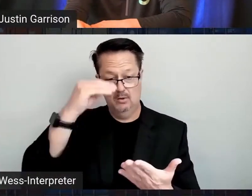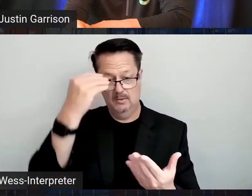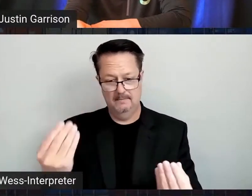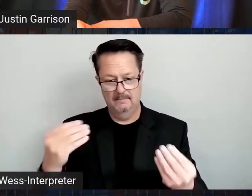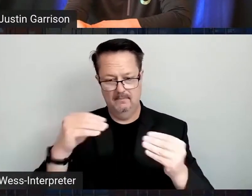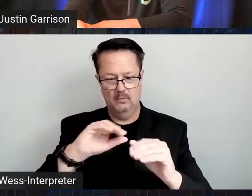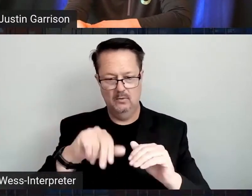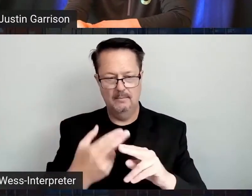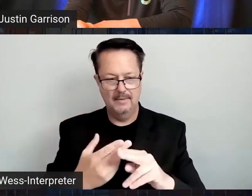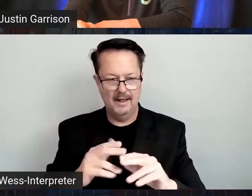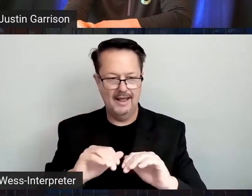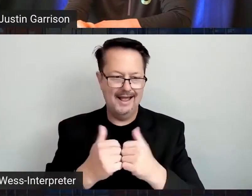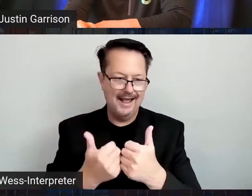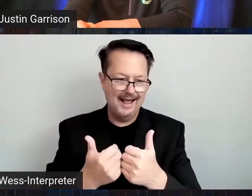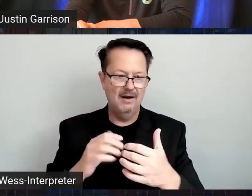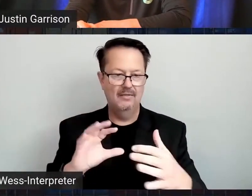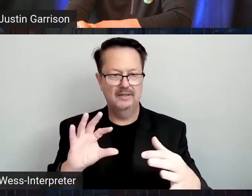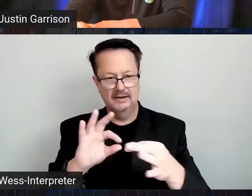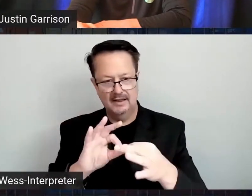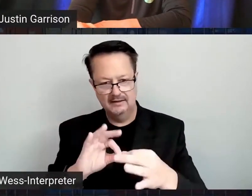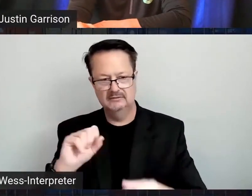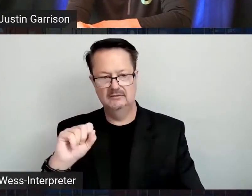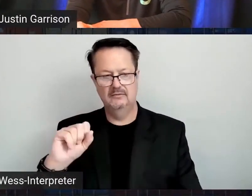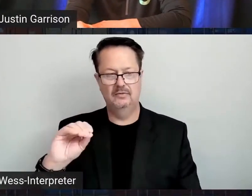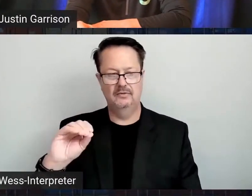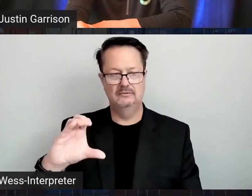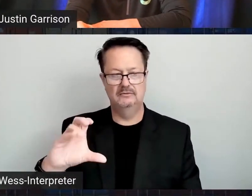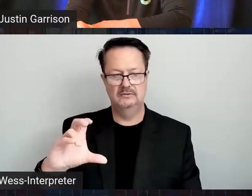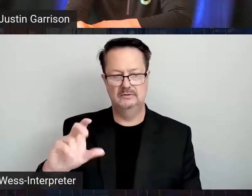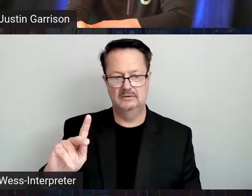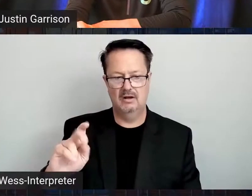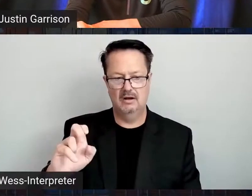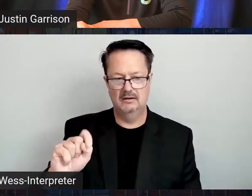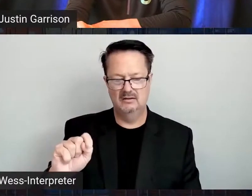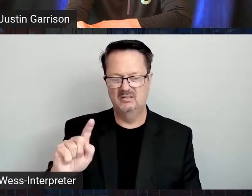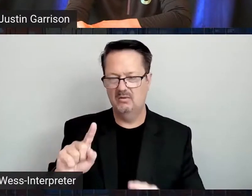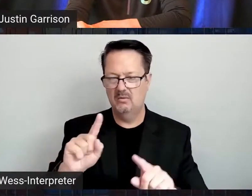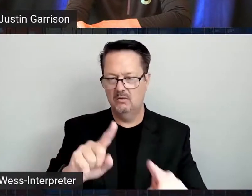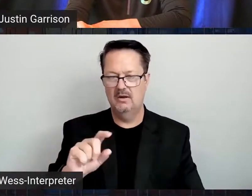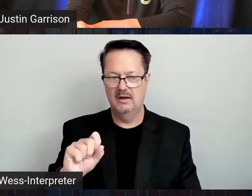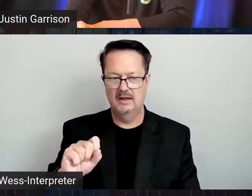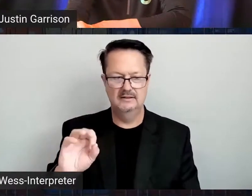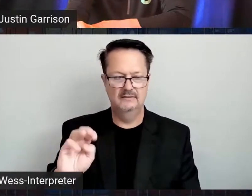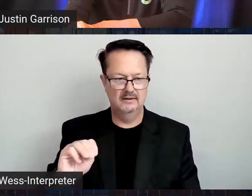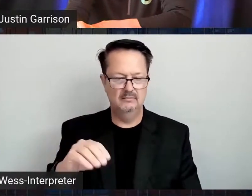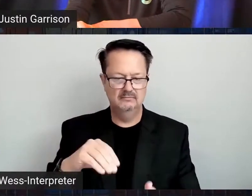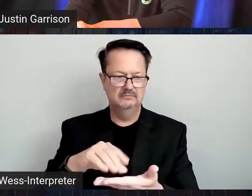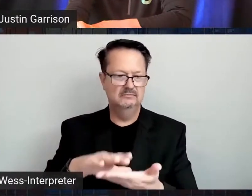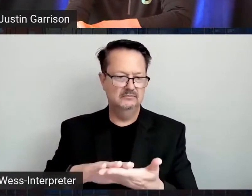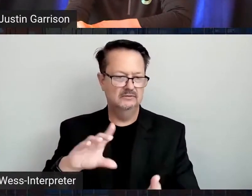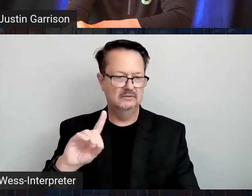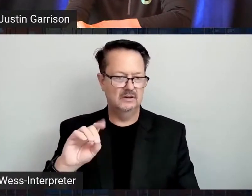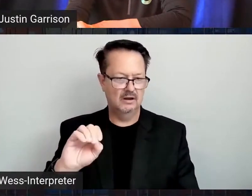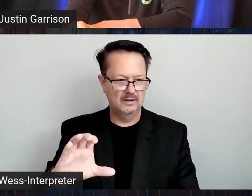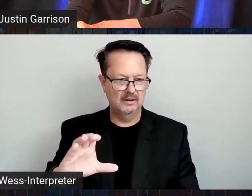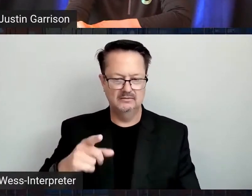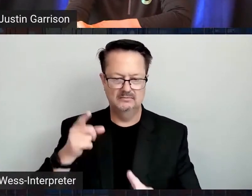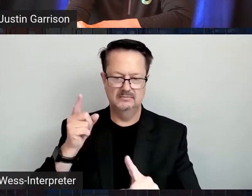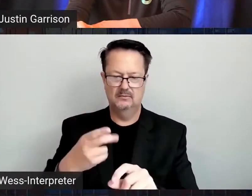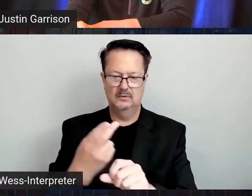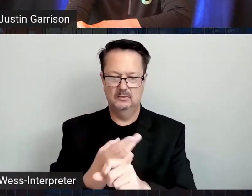connection and the socket, you can go to SSM documentation. In specific, we basically use the very same